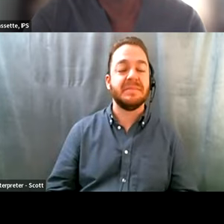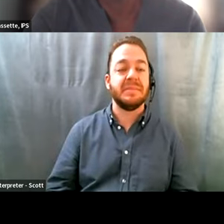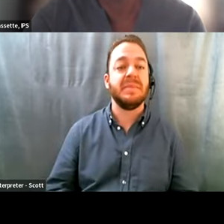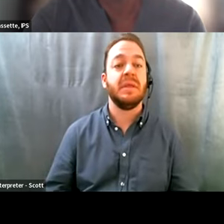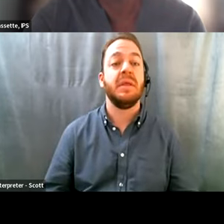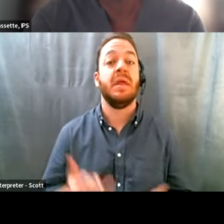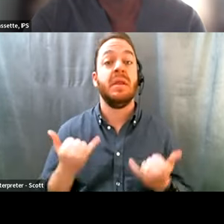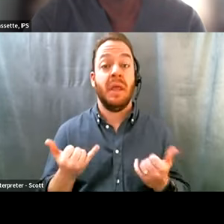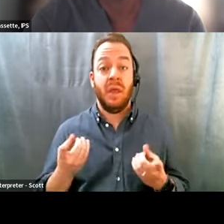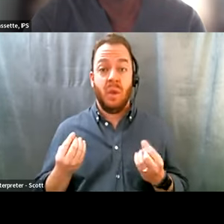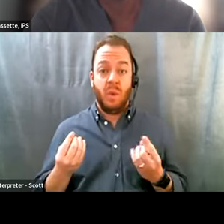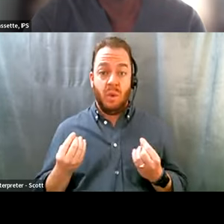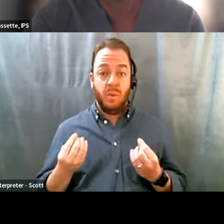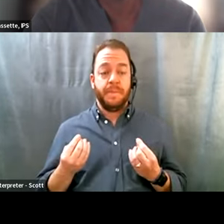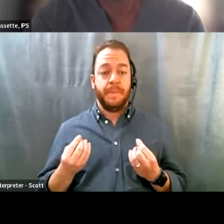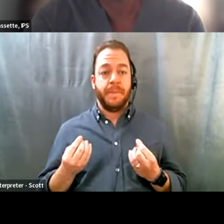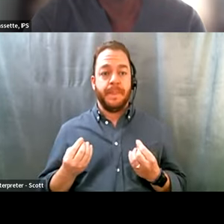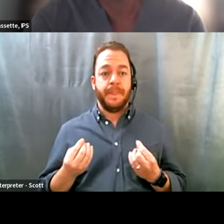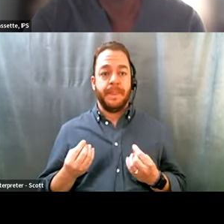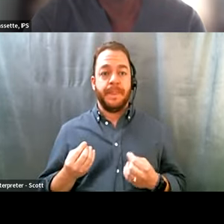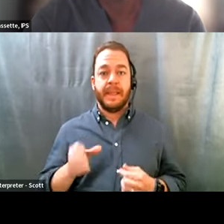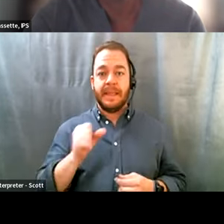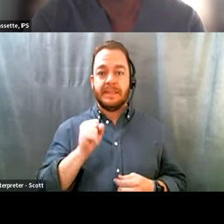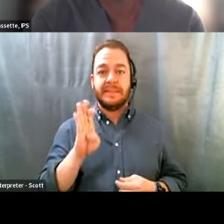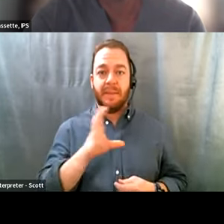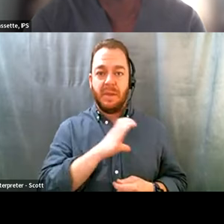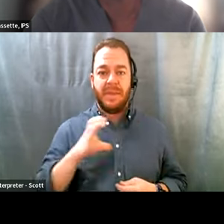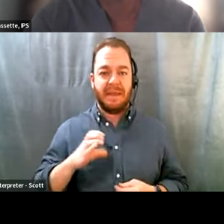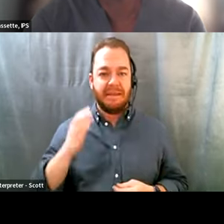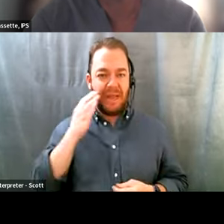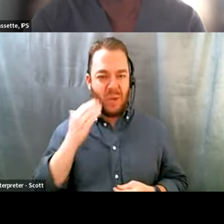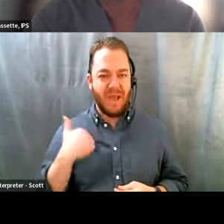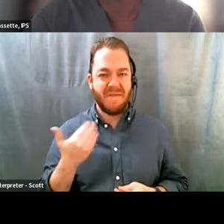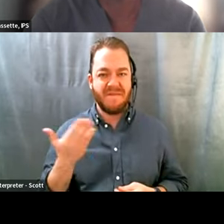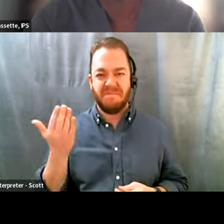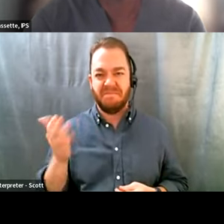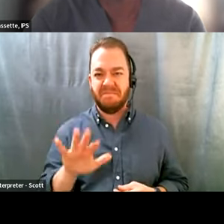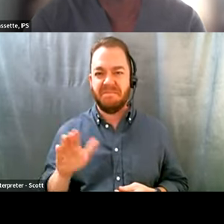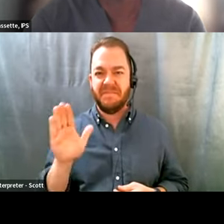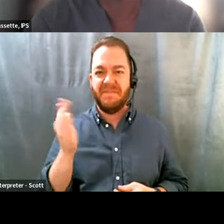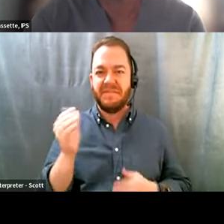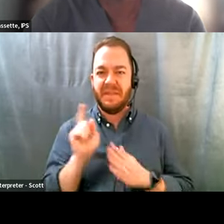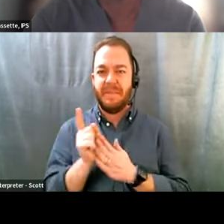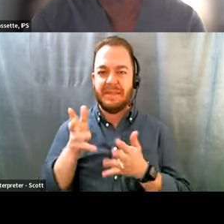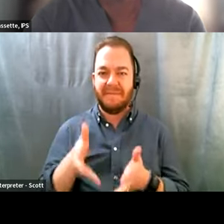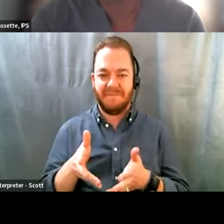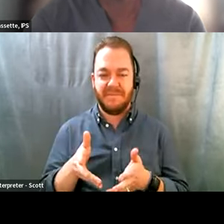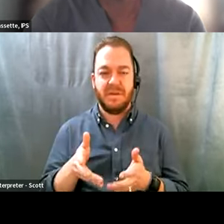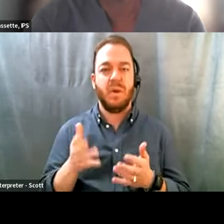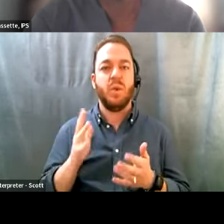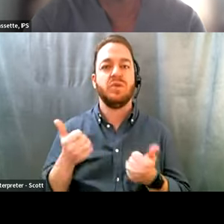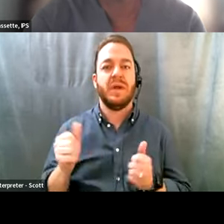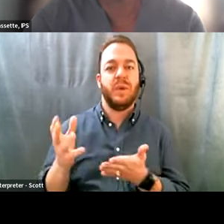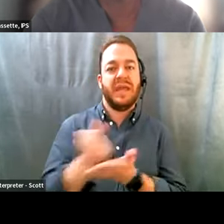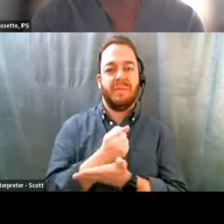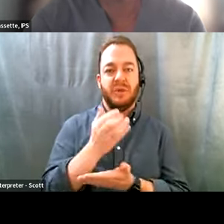what we'd like to do now, IPS subcommittee, I know we have about 15 minutes, is we're going to spend a few minutes trying to capture some